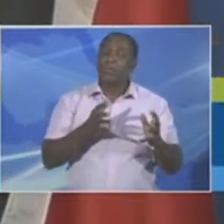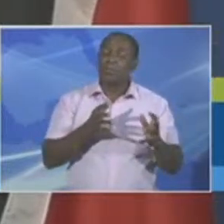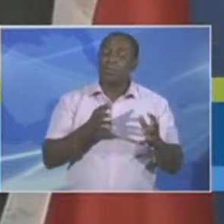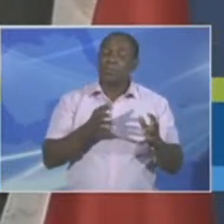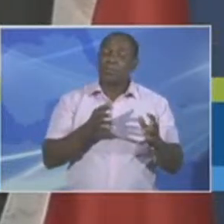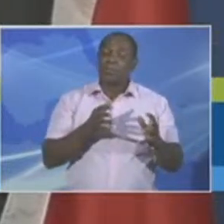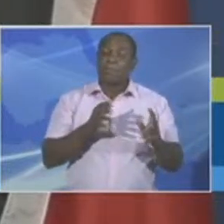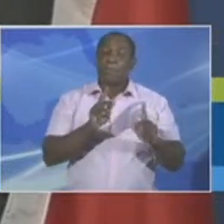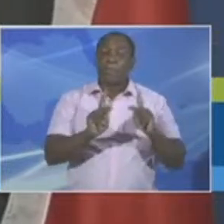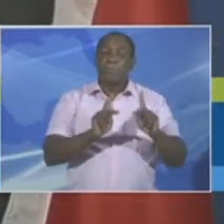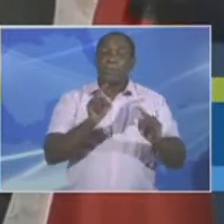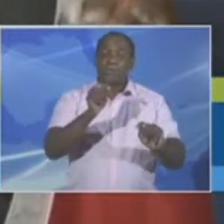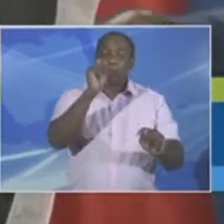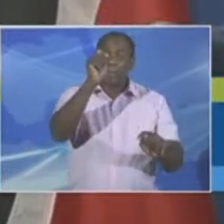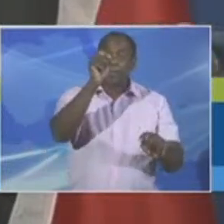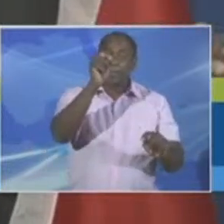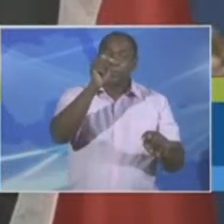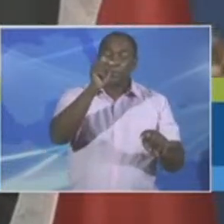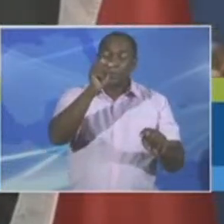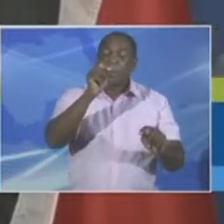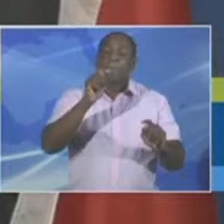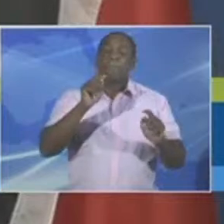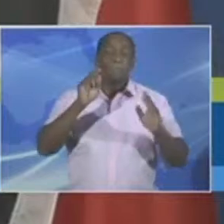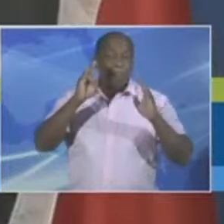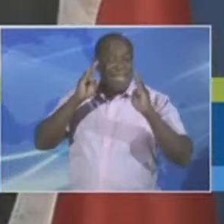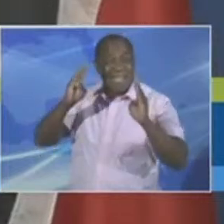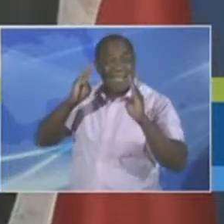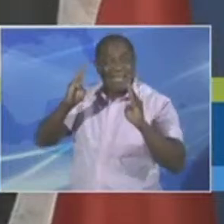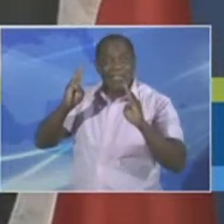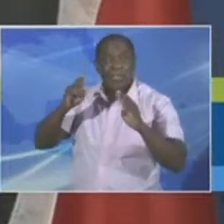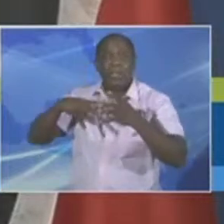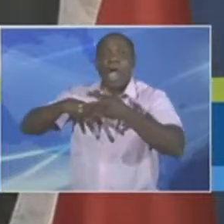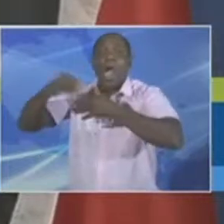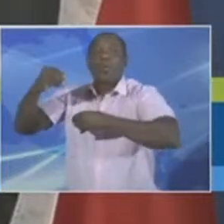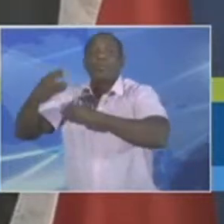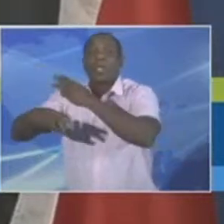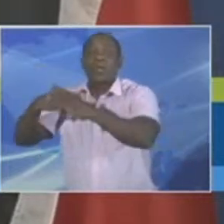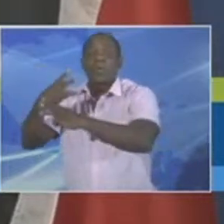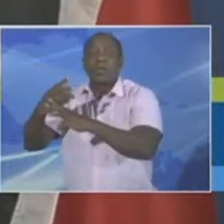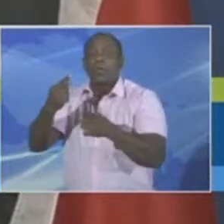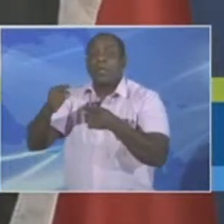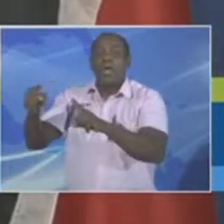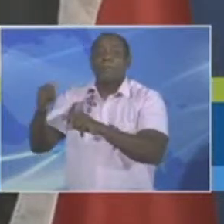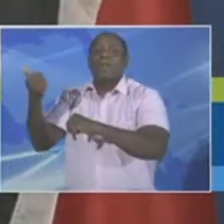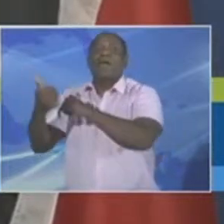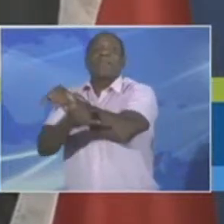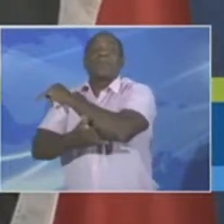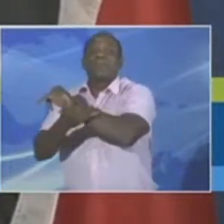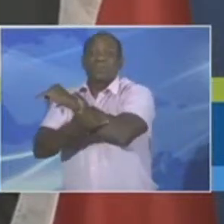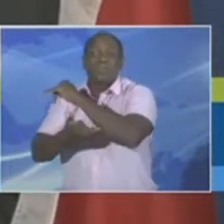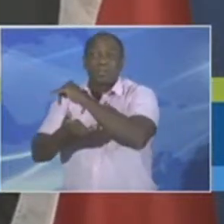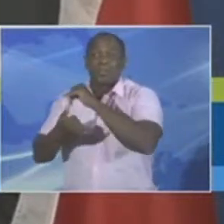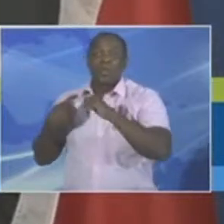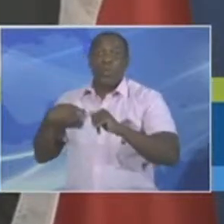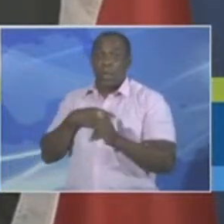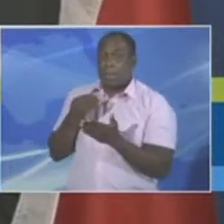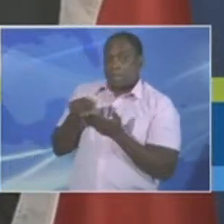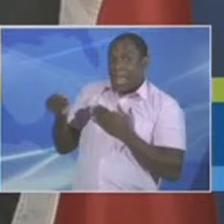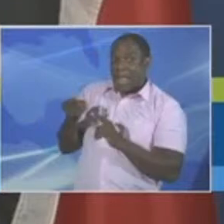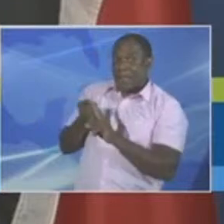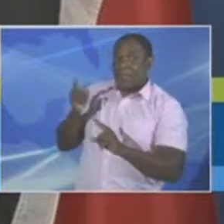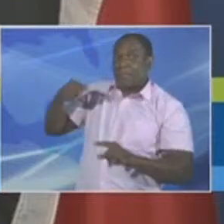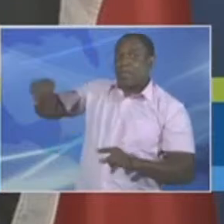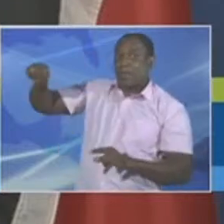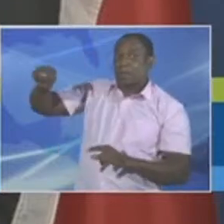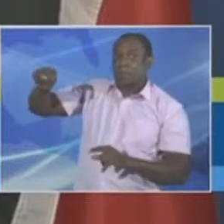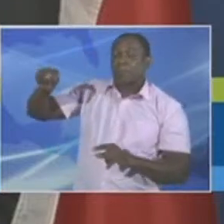world, because we are in that outside world as purchasers of their products. Thank you very much for coming,